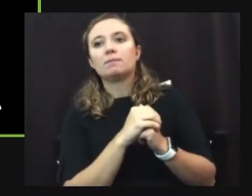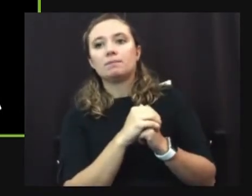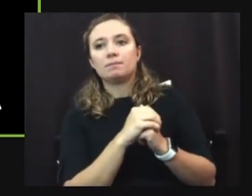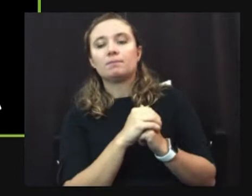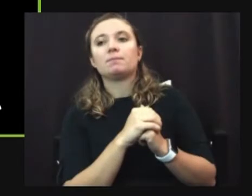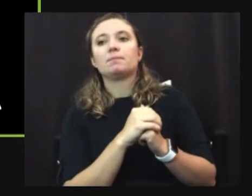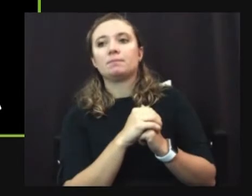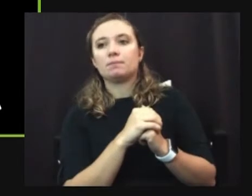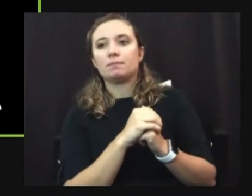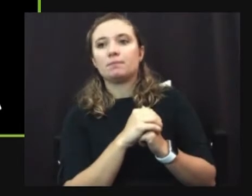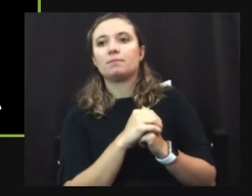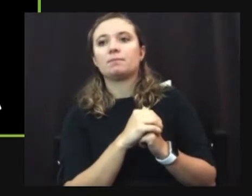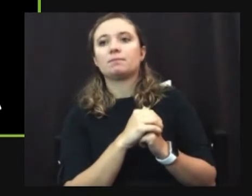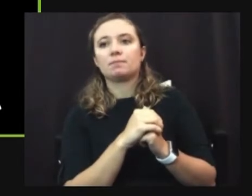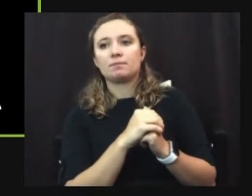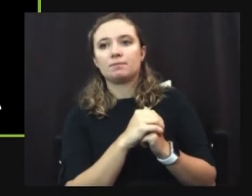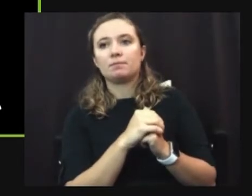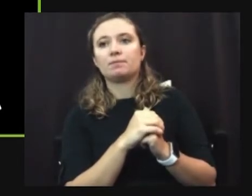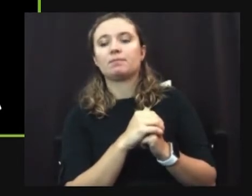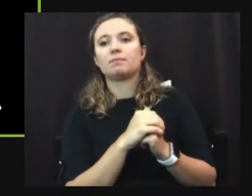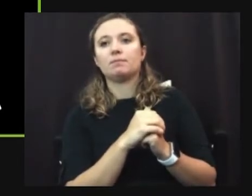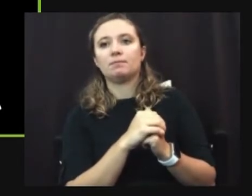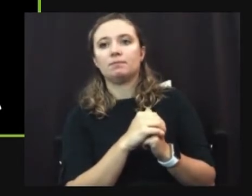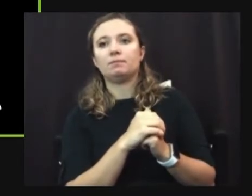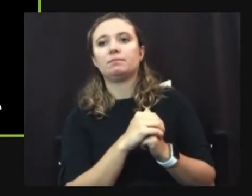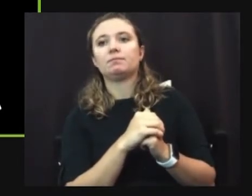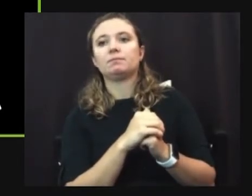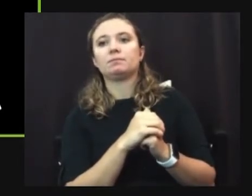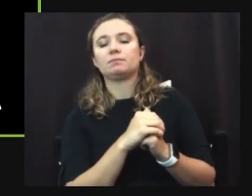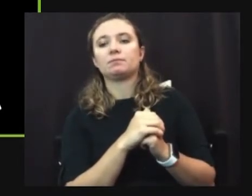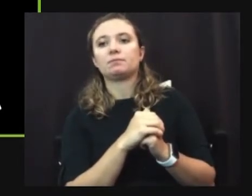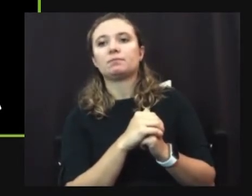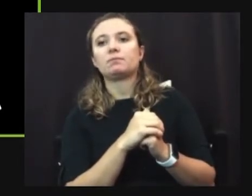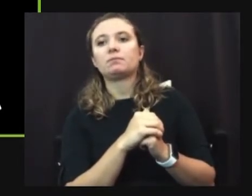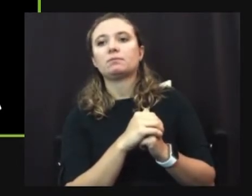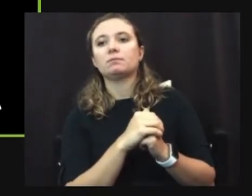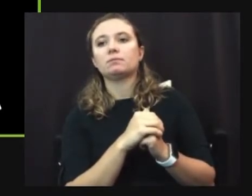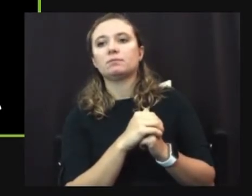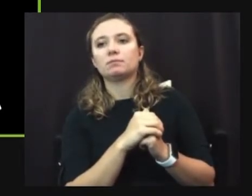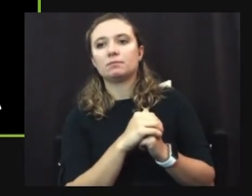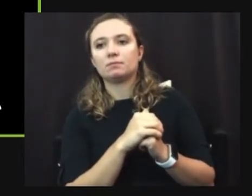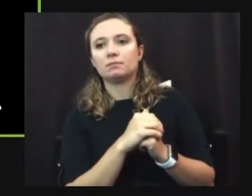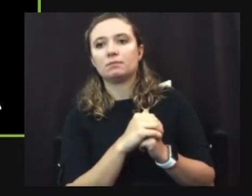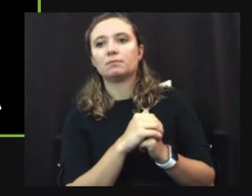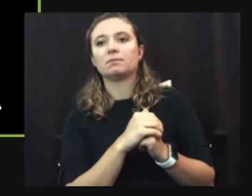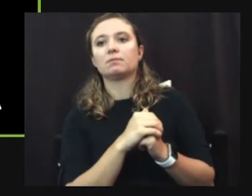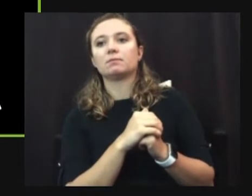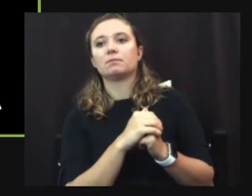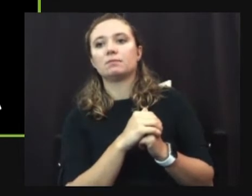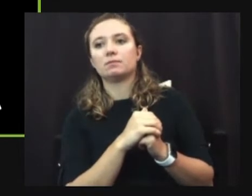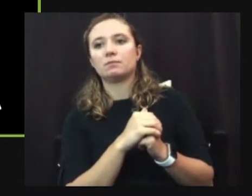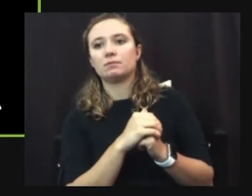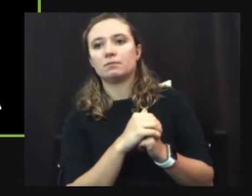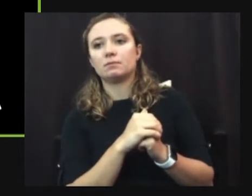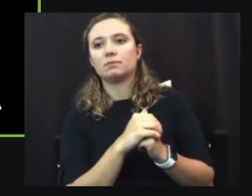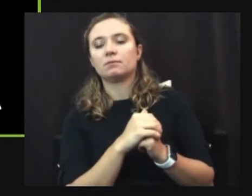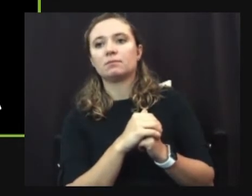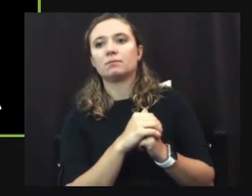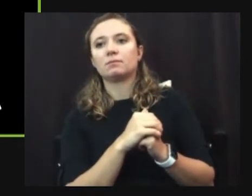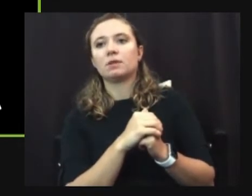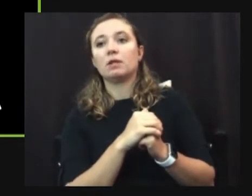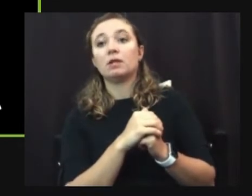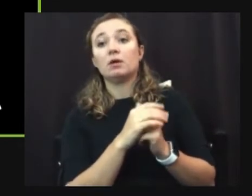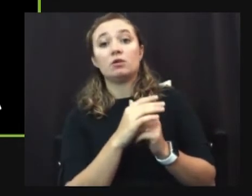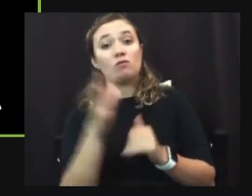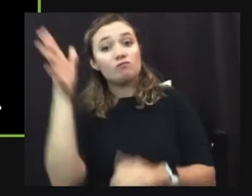protect those for whom we have the most relational empathy. A father may willingly run into a burning building to save his son. However, he is less